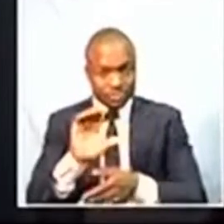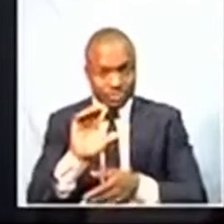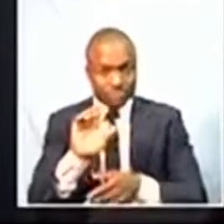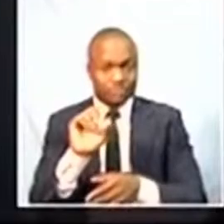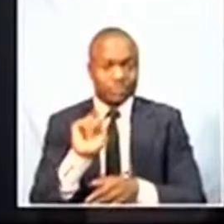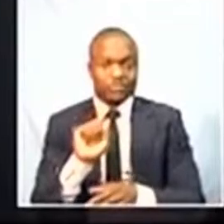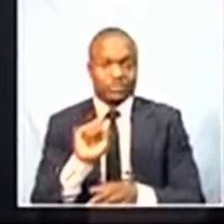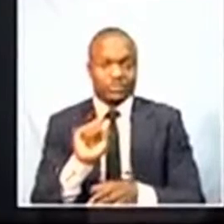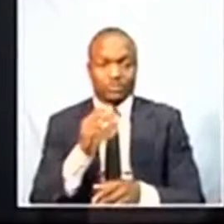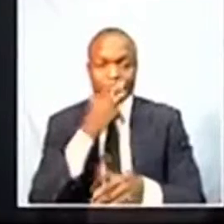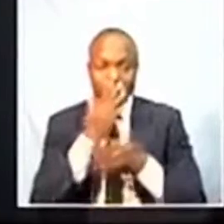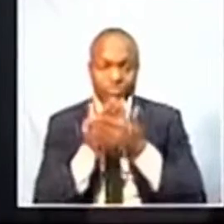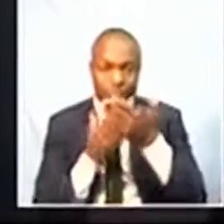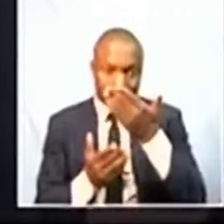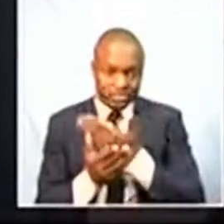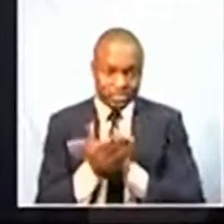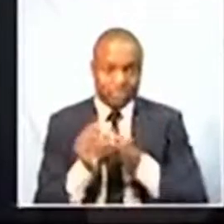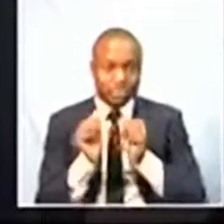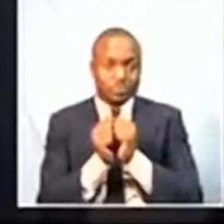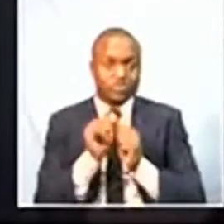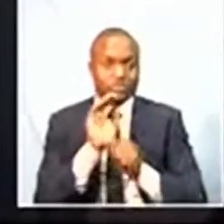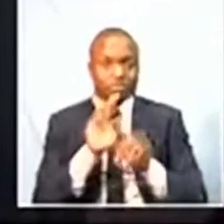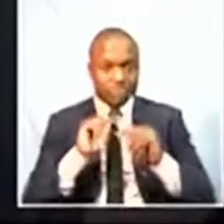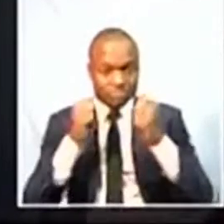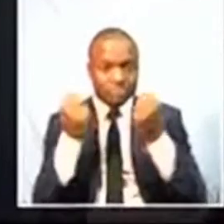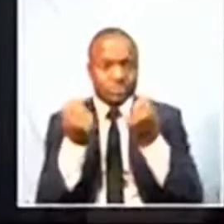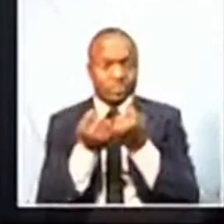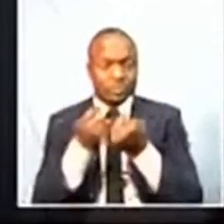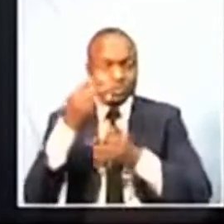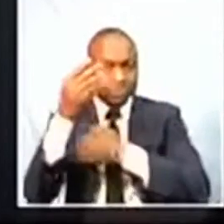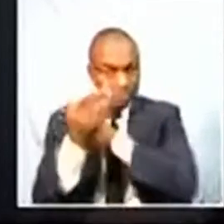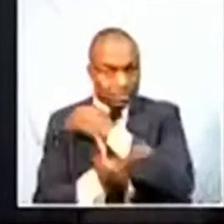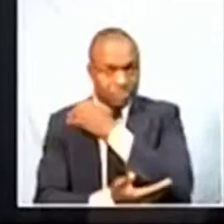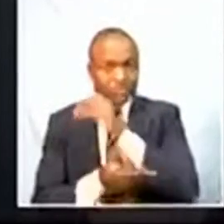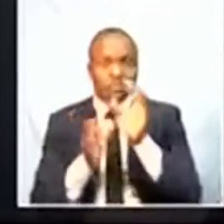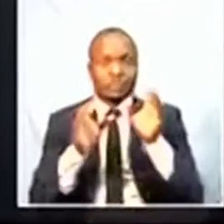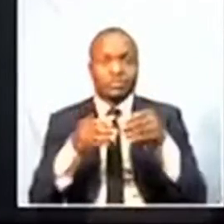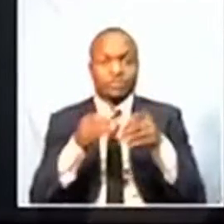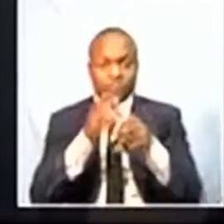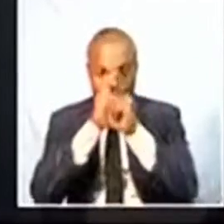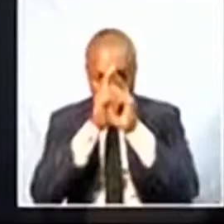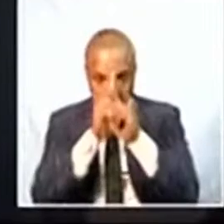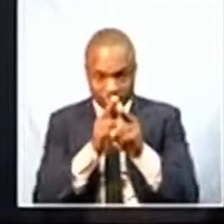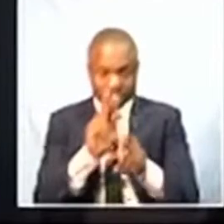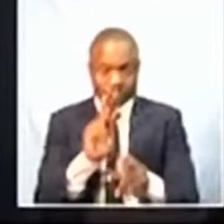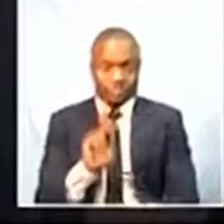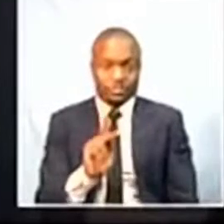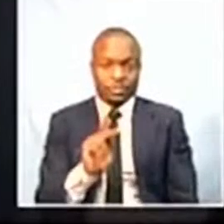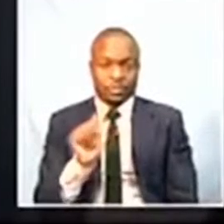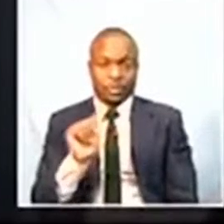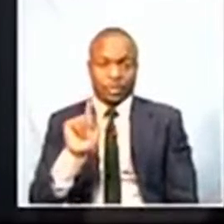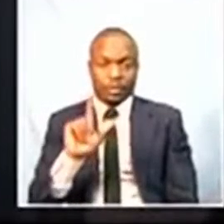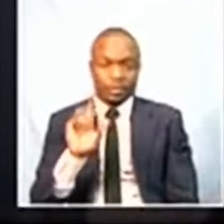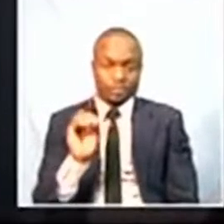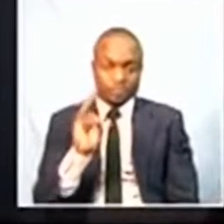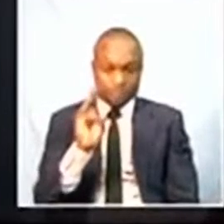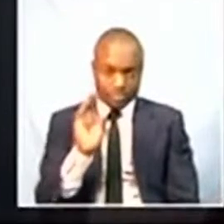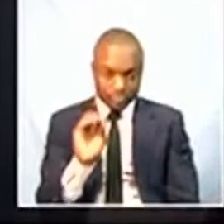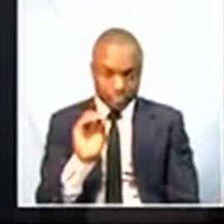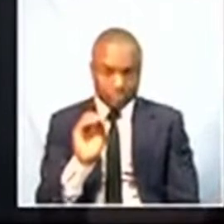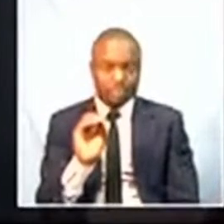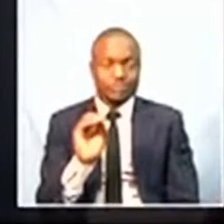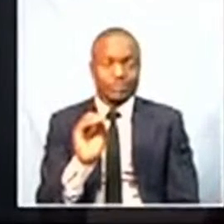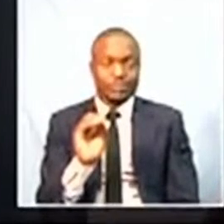team from KAPUTA. Good morning and welcome to the committee. Kalobo Pavyuma is my name. I represent the good people of Sakile